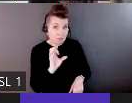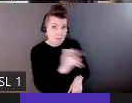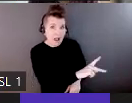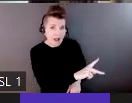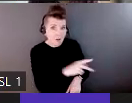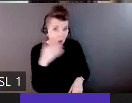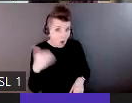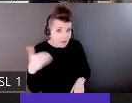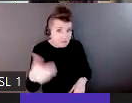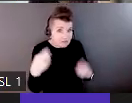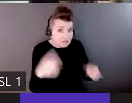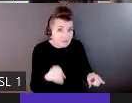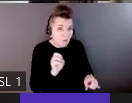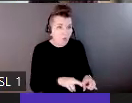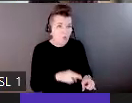have the money to pay back?